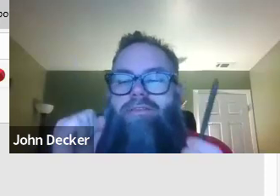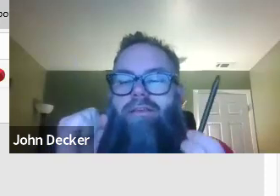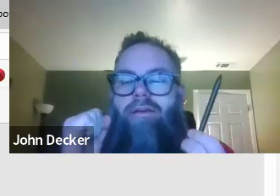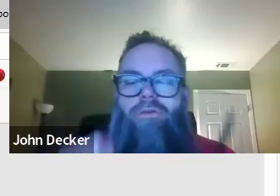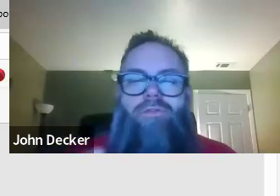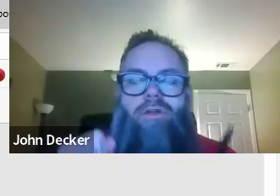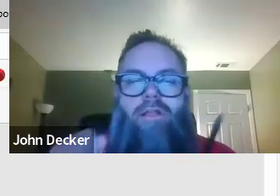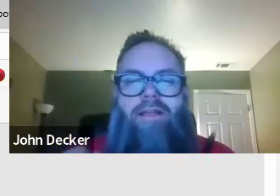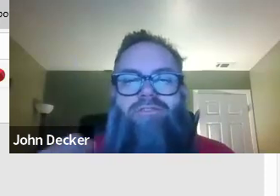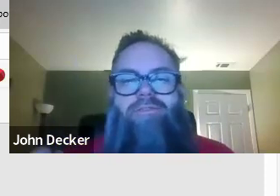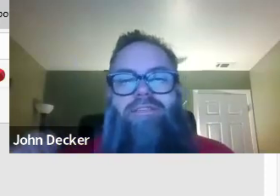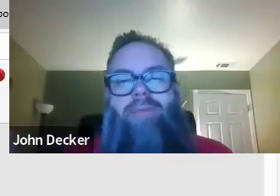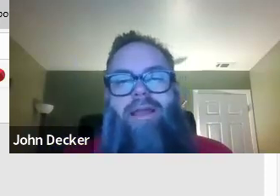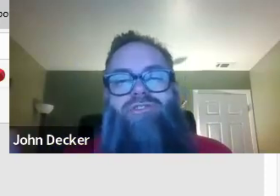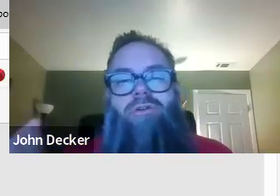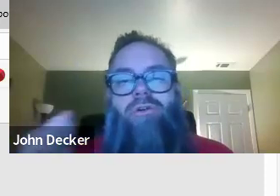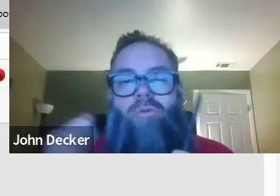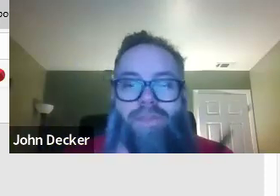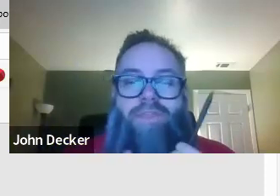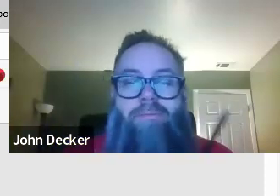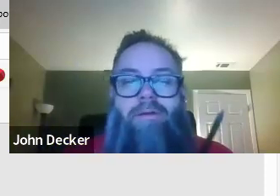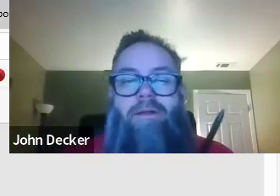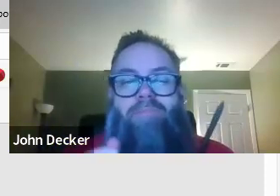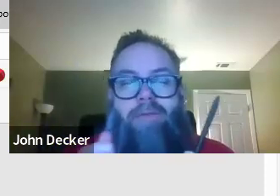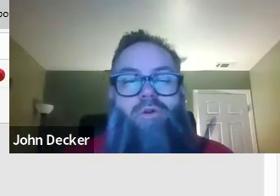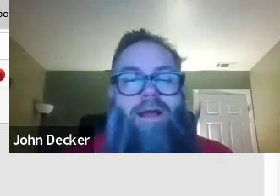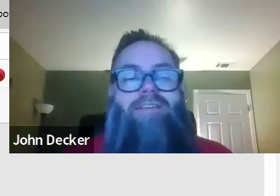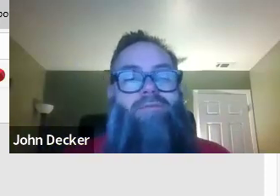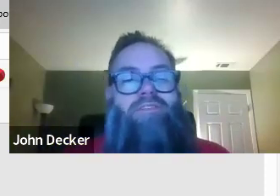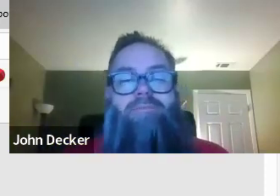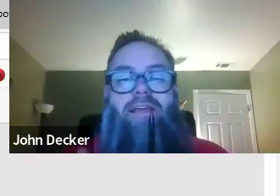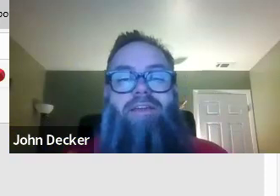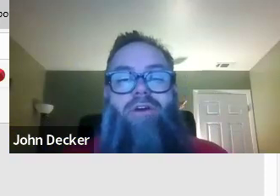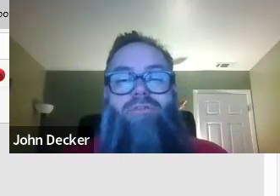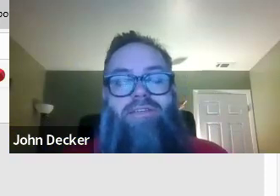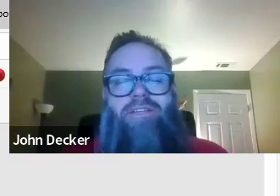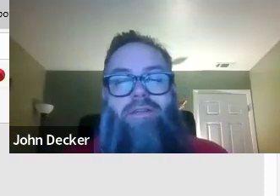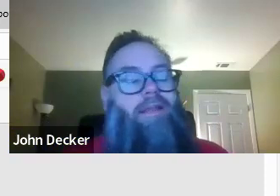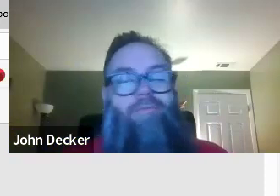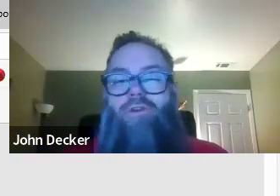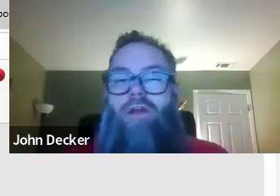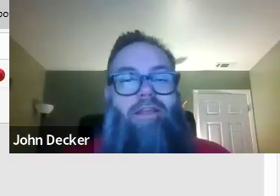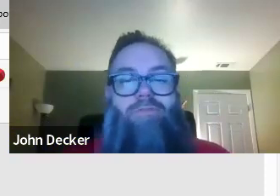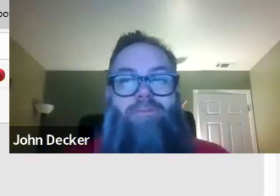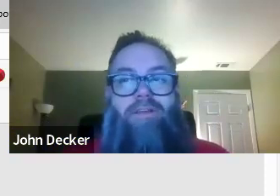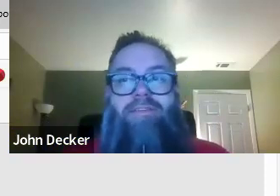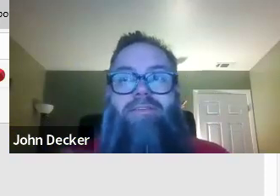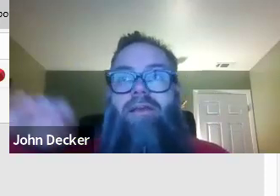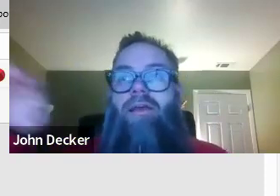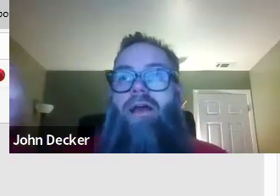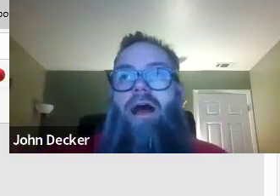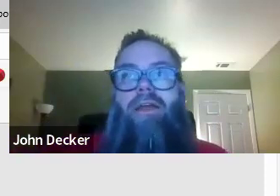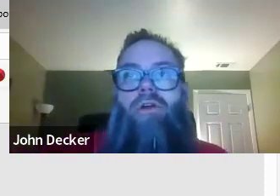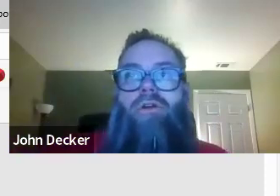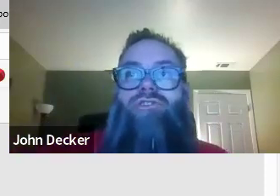of you, please include their client services manager with them if you are asking for something like an authorization. And if you're not getting